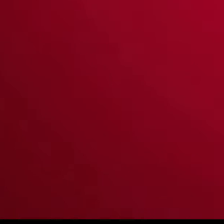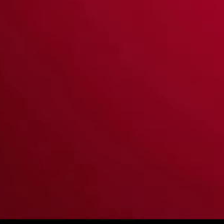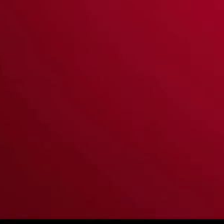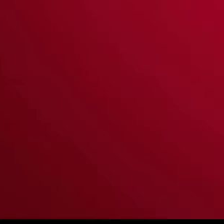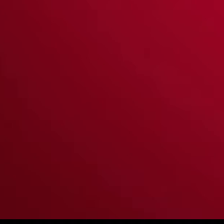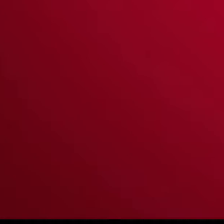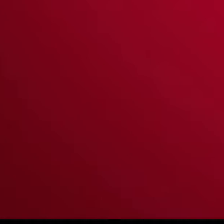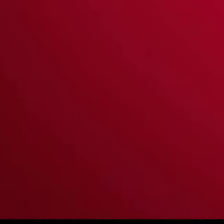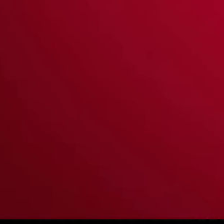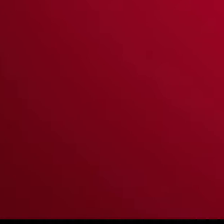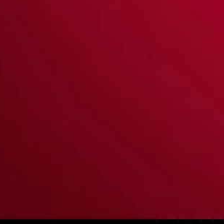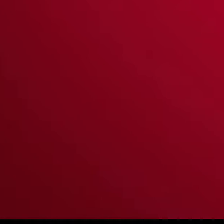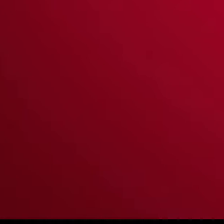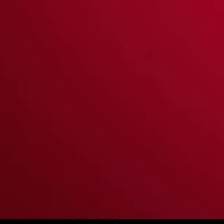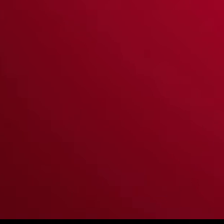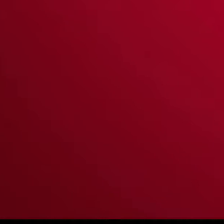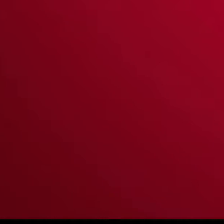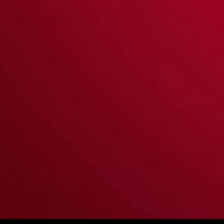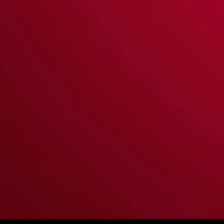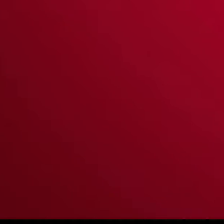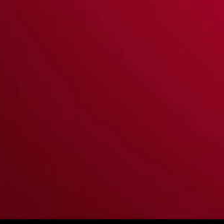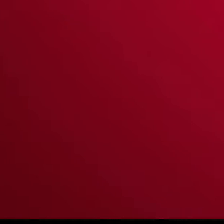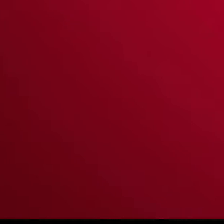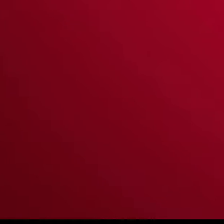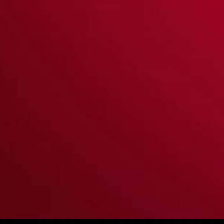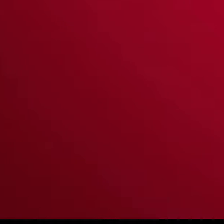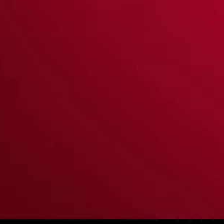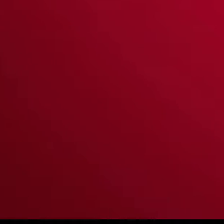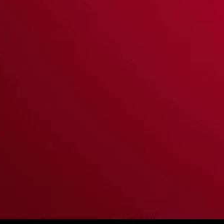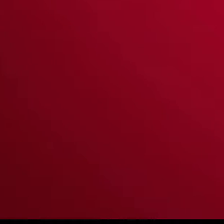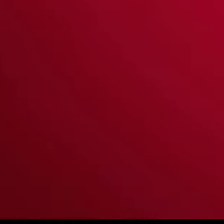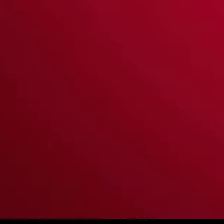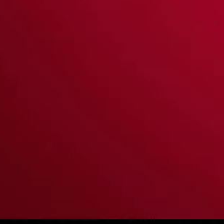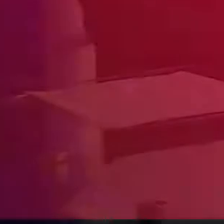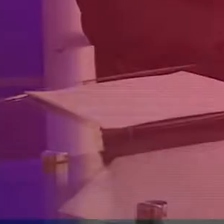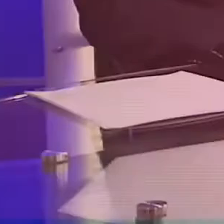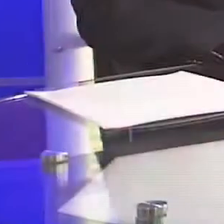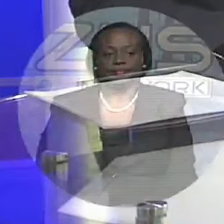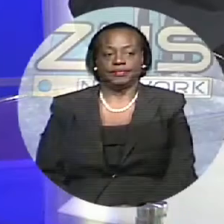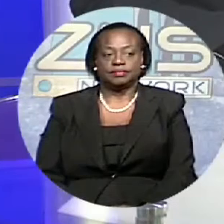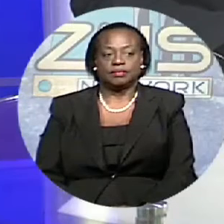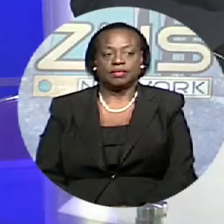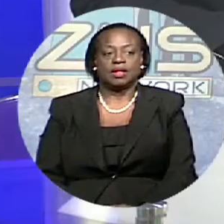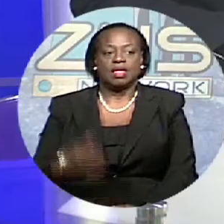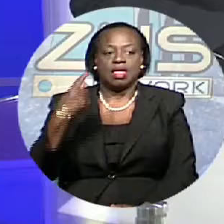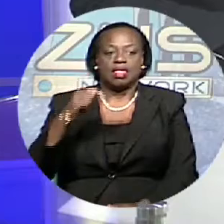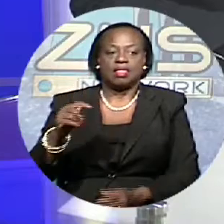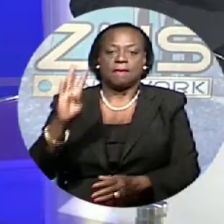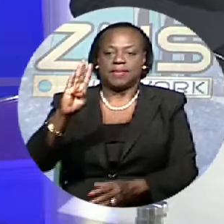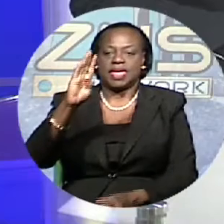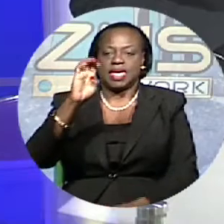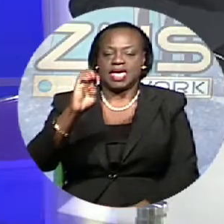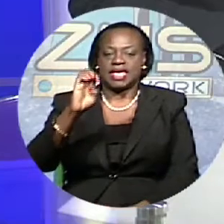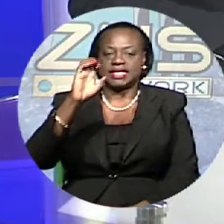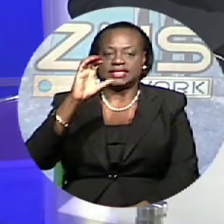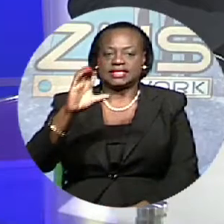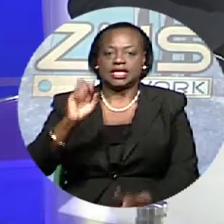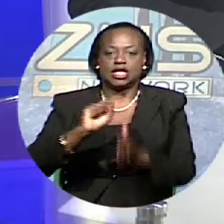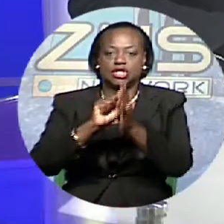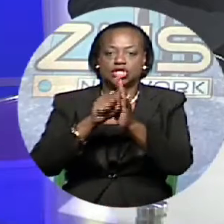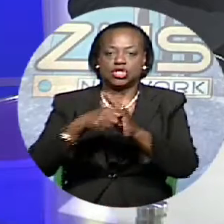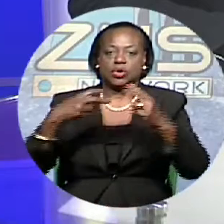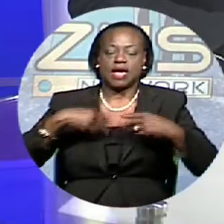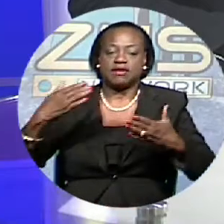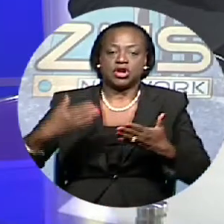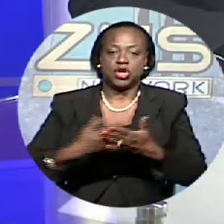portion of the news brought to you by McDonald's. McDonald's, I'm loving it. The Bahamas Electricity Corporation will soon have